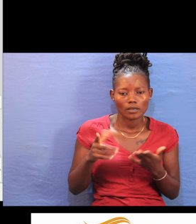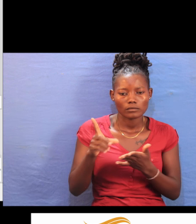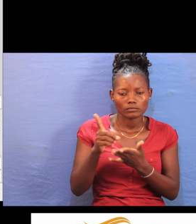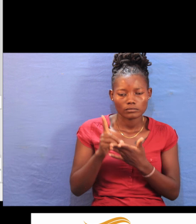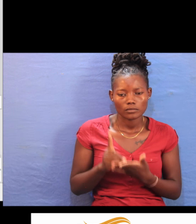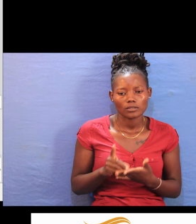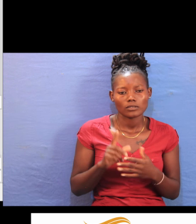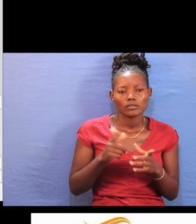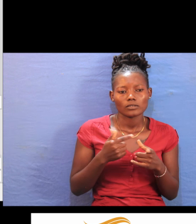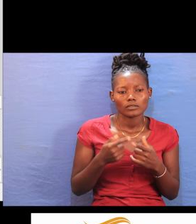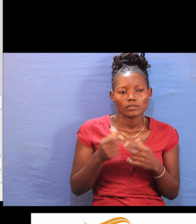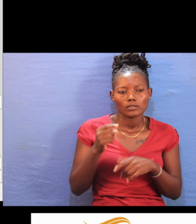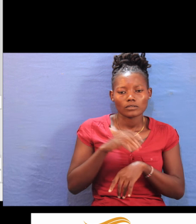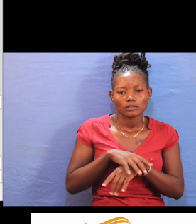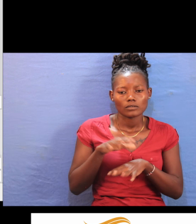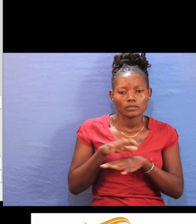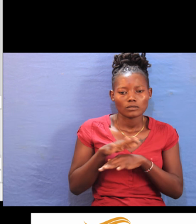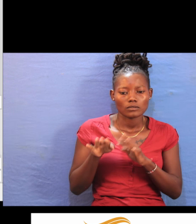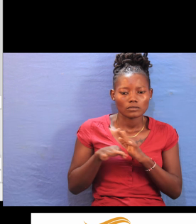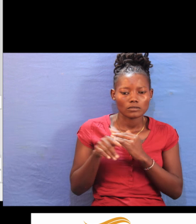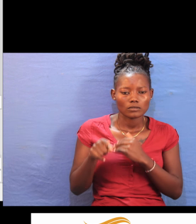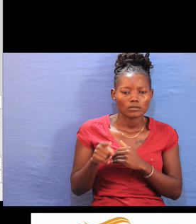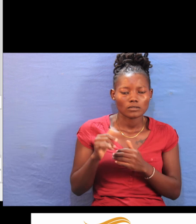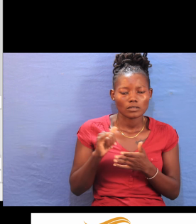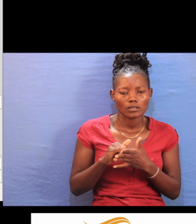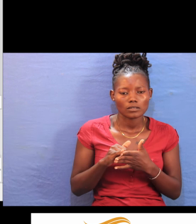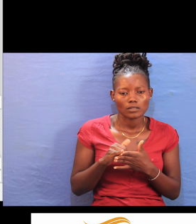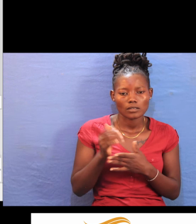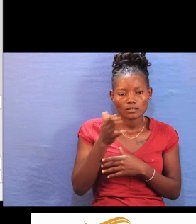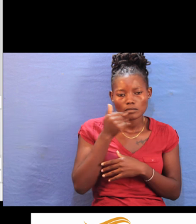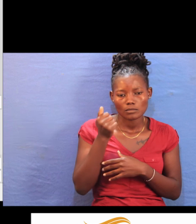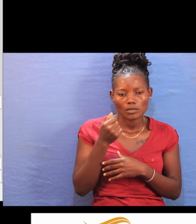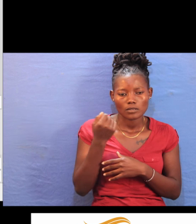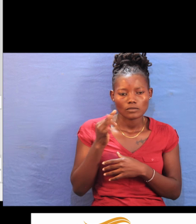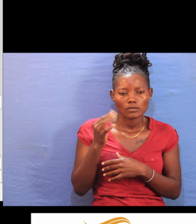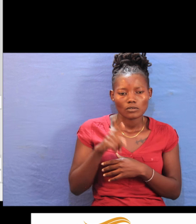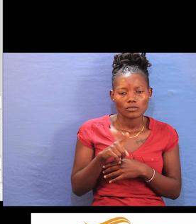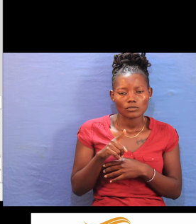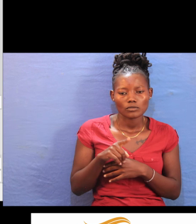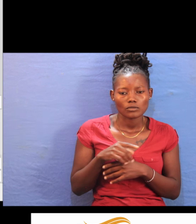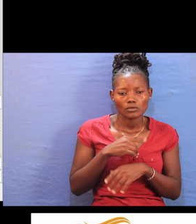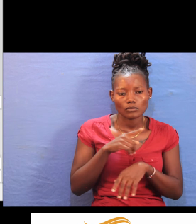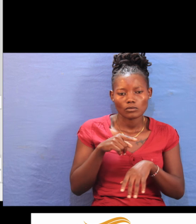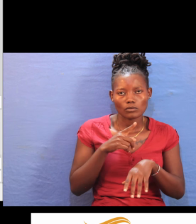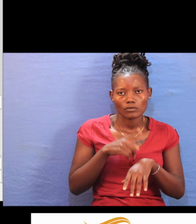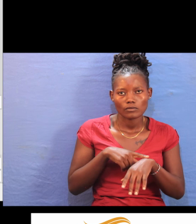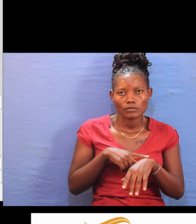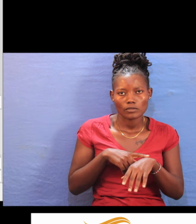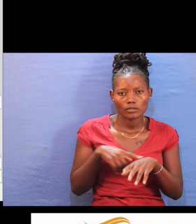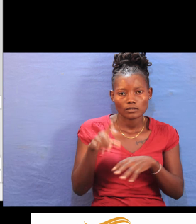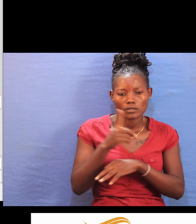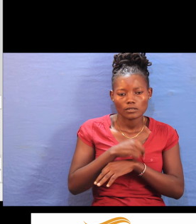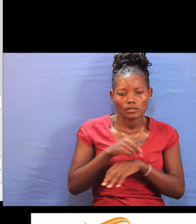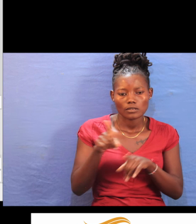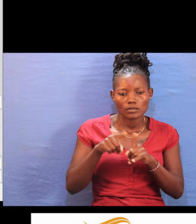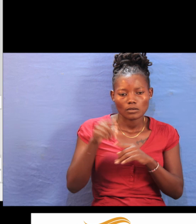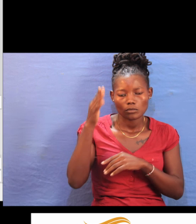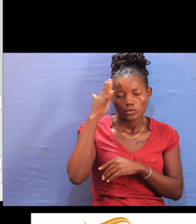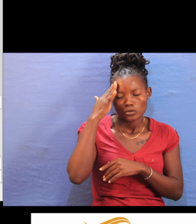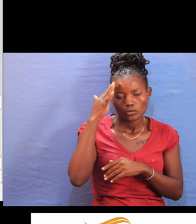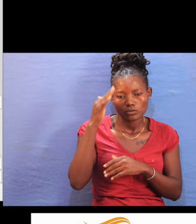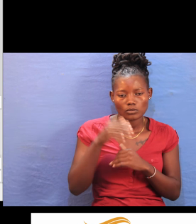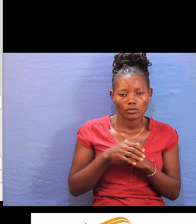the phones and all the apps. There's a place to write this down. I mean, for years, people wrote it down that